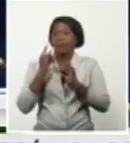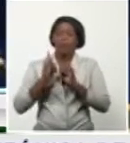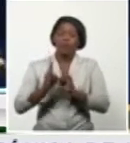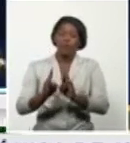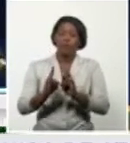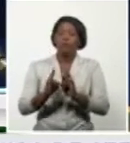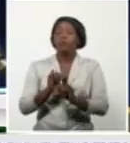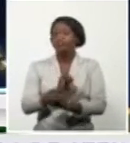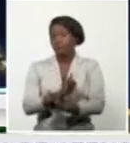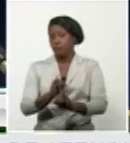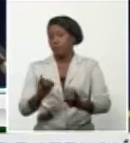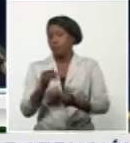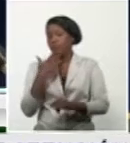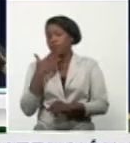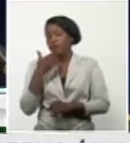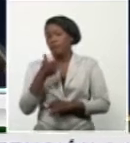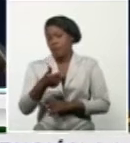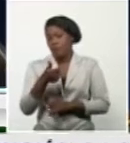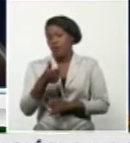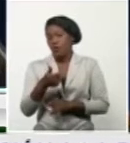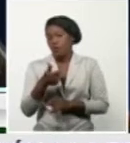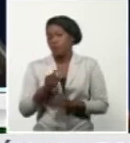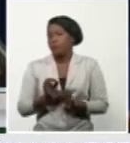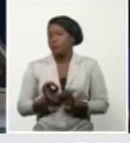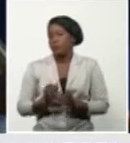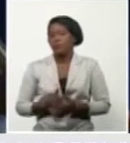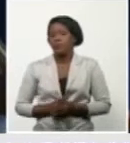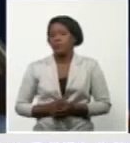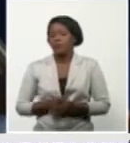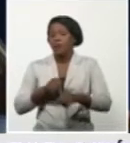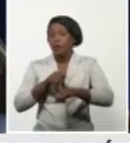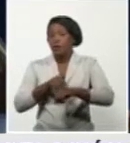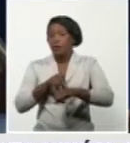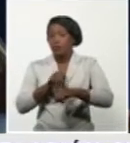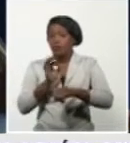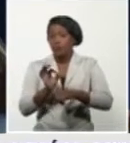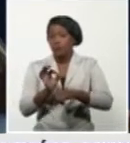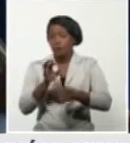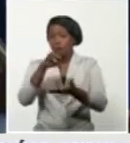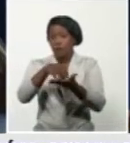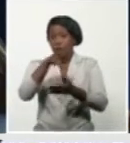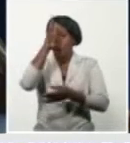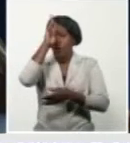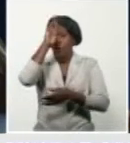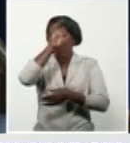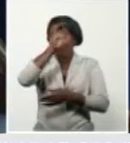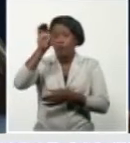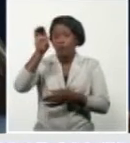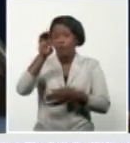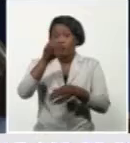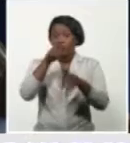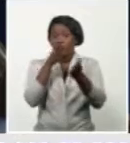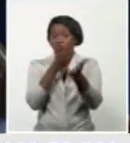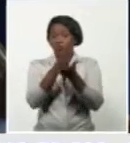We begin today's briefing with the good news that it's another day with no fatalities, and we're keeping